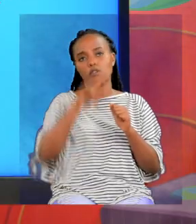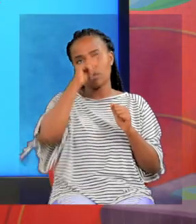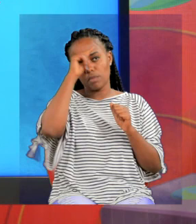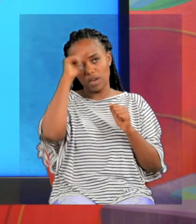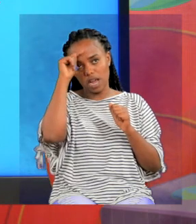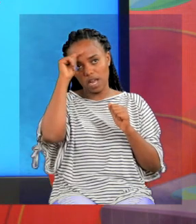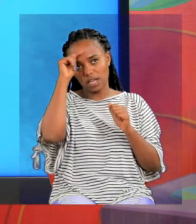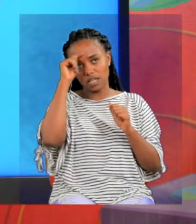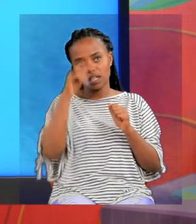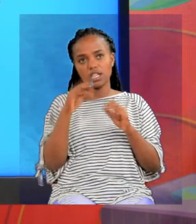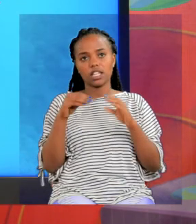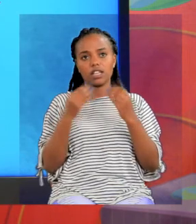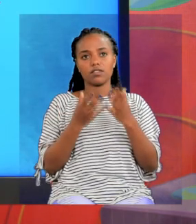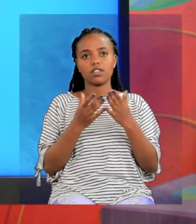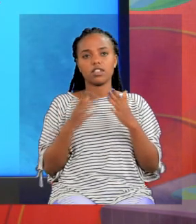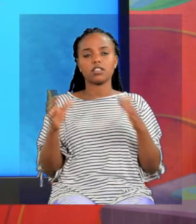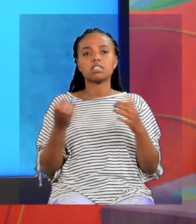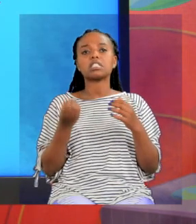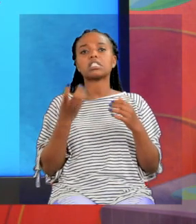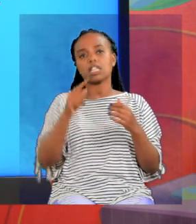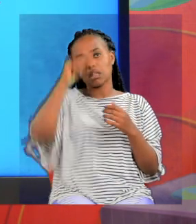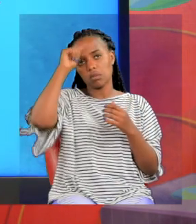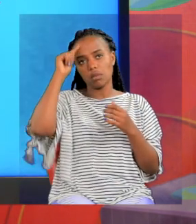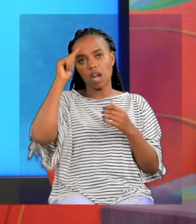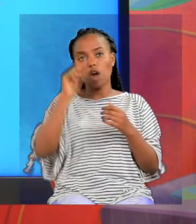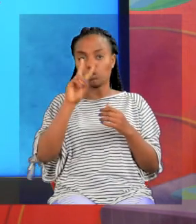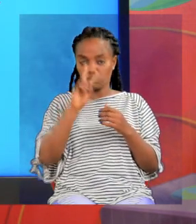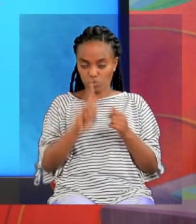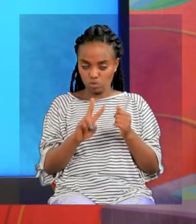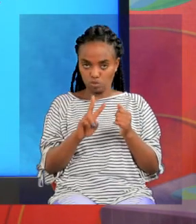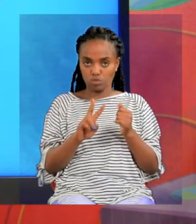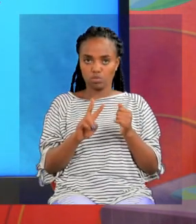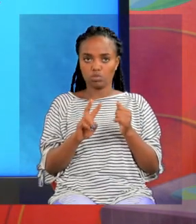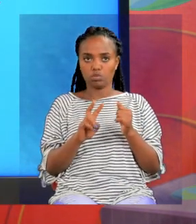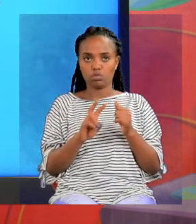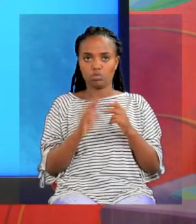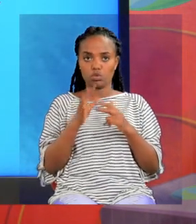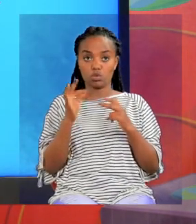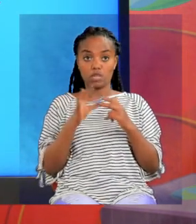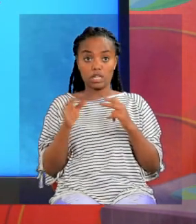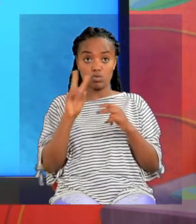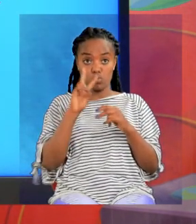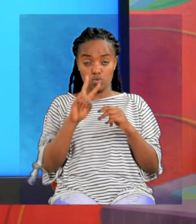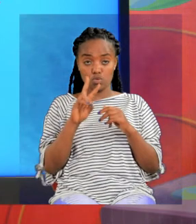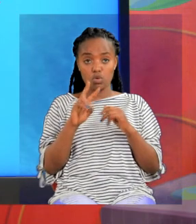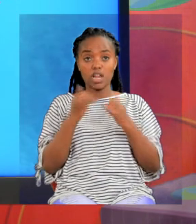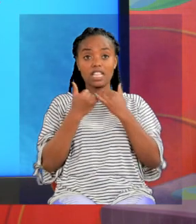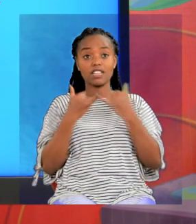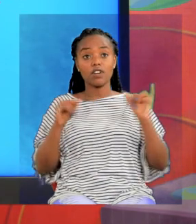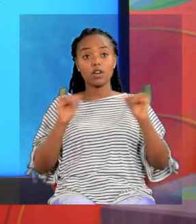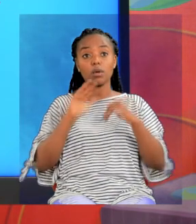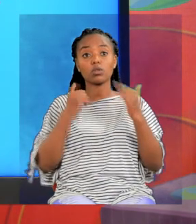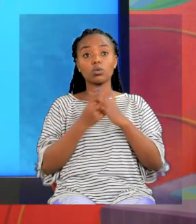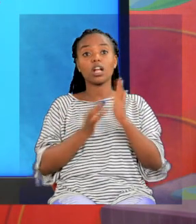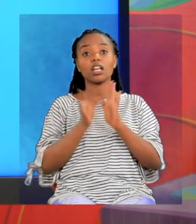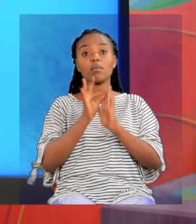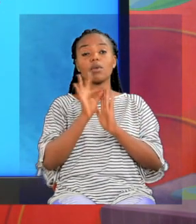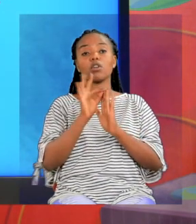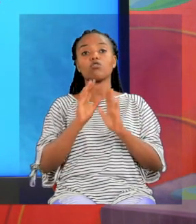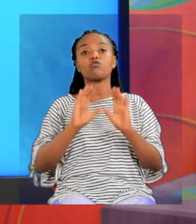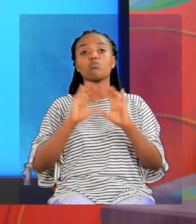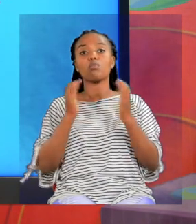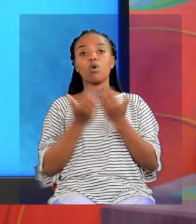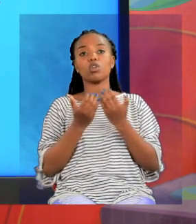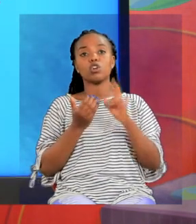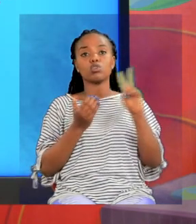on the first row will be, how many black balls do we have? 2 divided by the total number of balls.